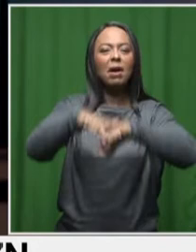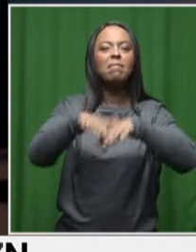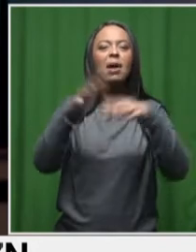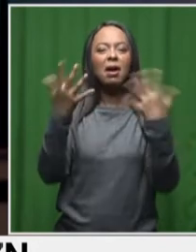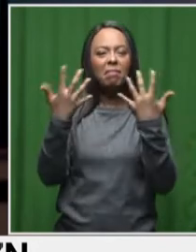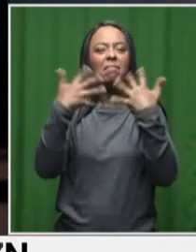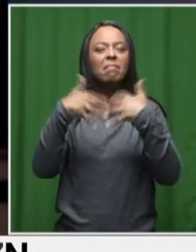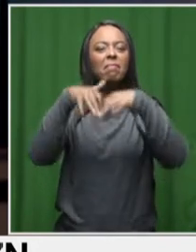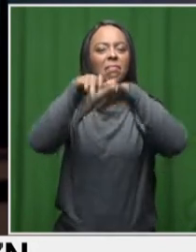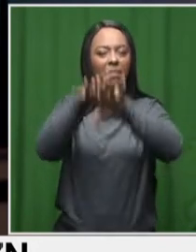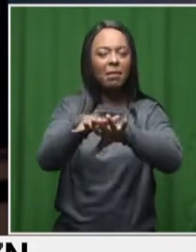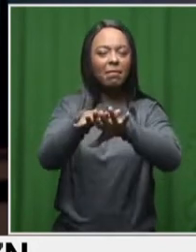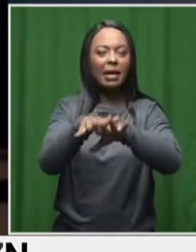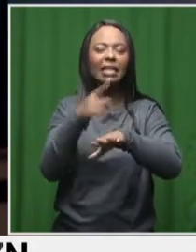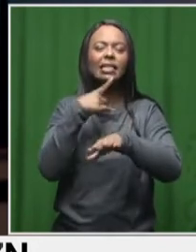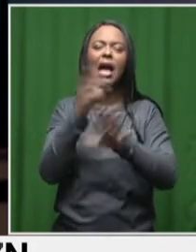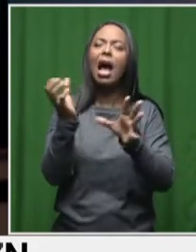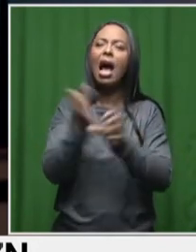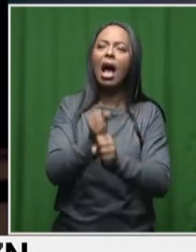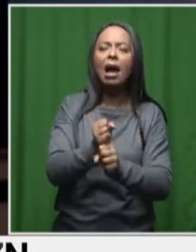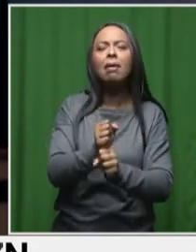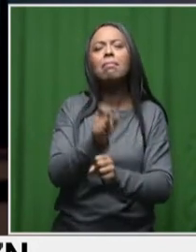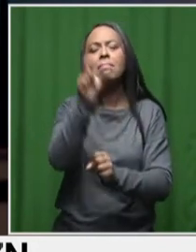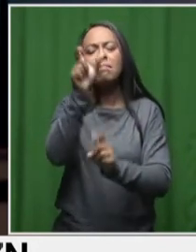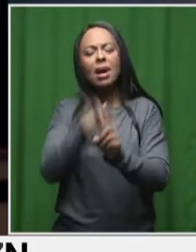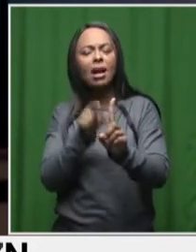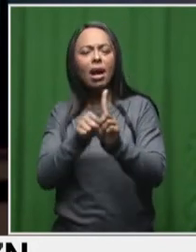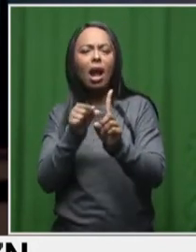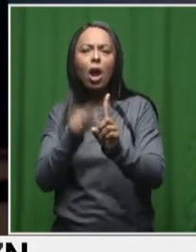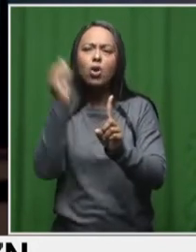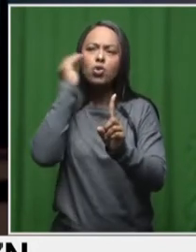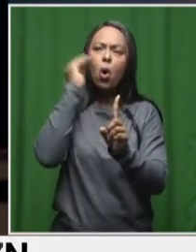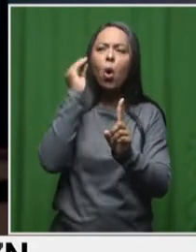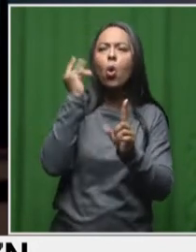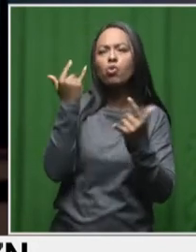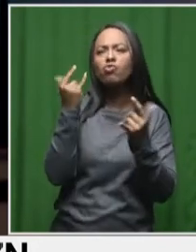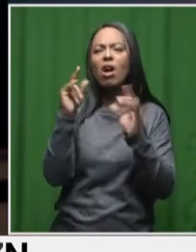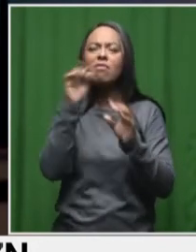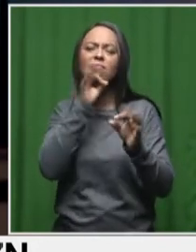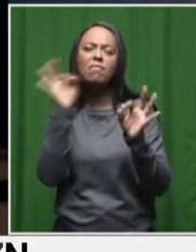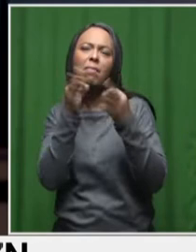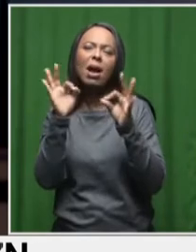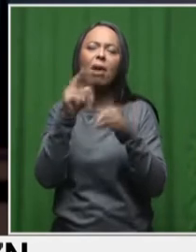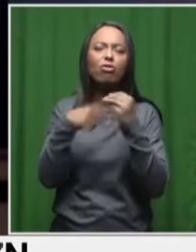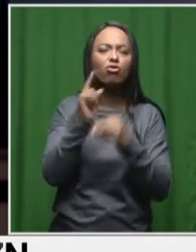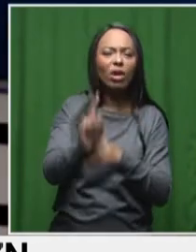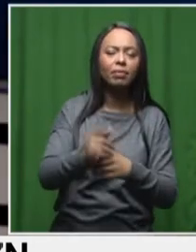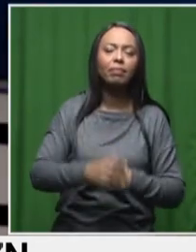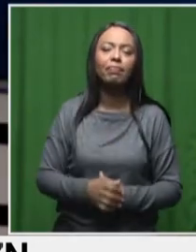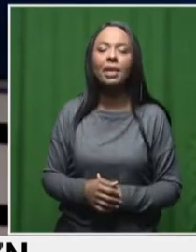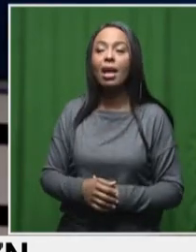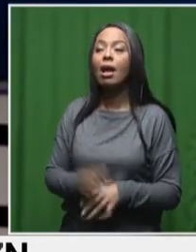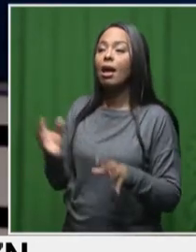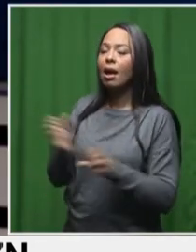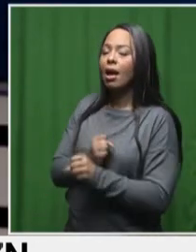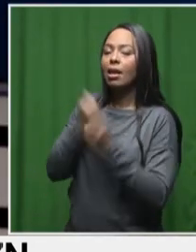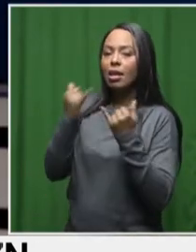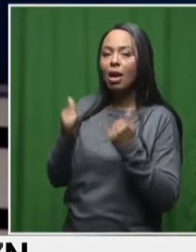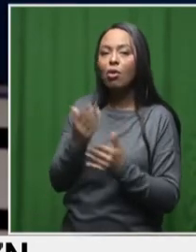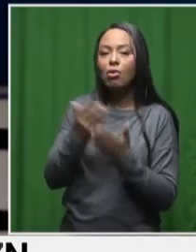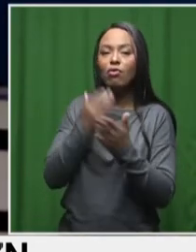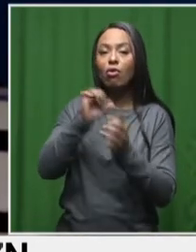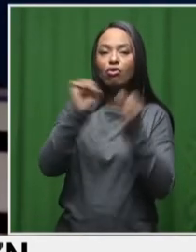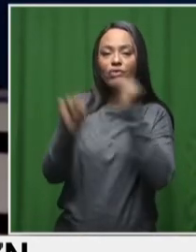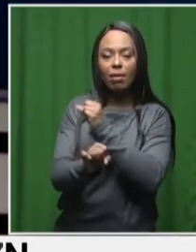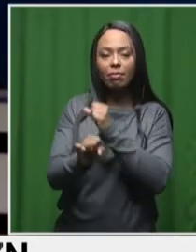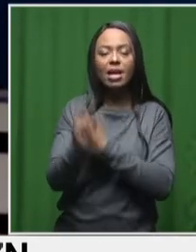playing that will say, no, but this guy knows what we are talking about. Yeah, so. All right, so before we wrap this interview up, let's hear